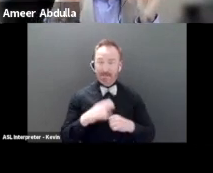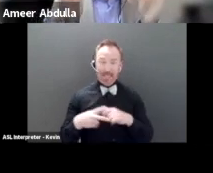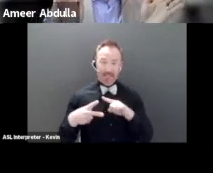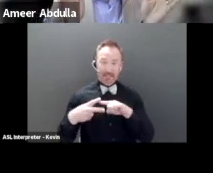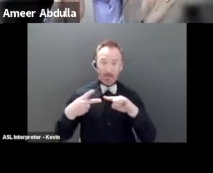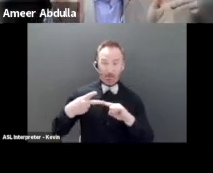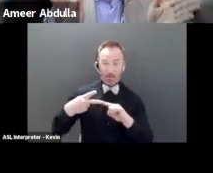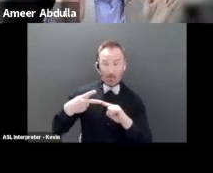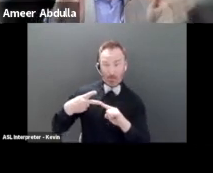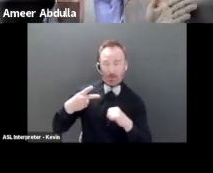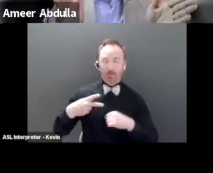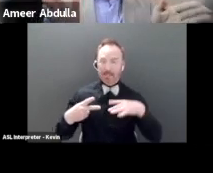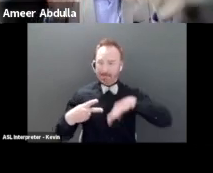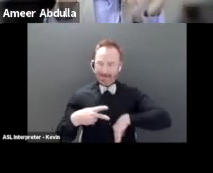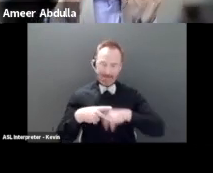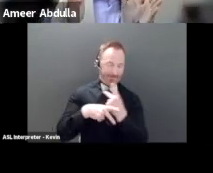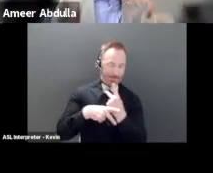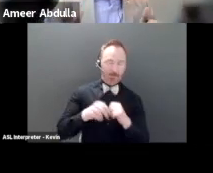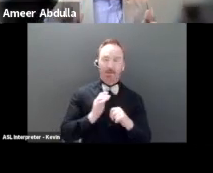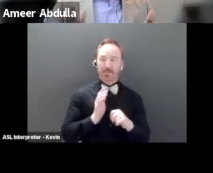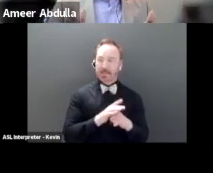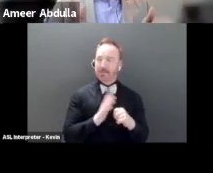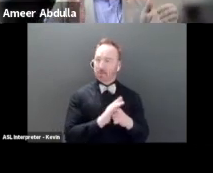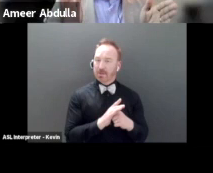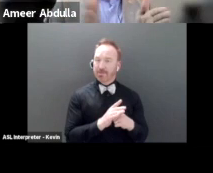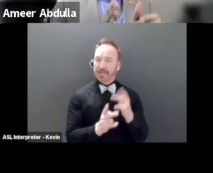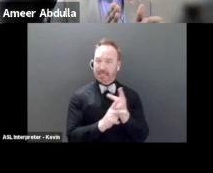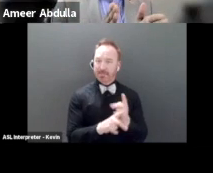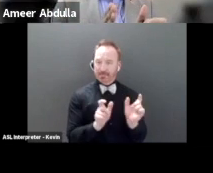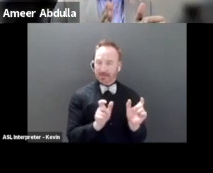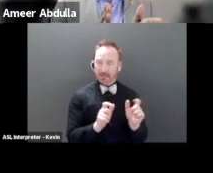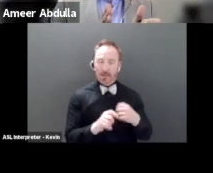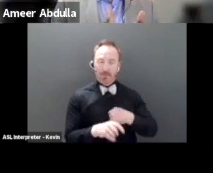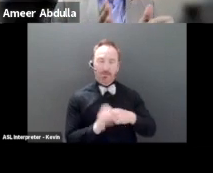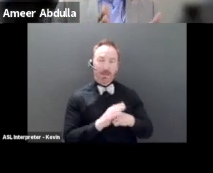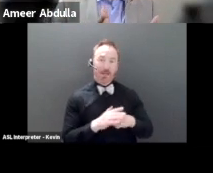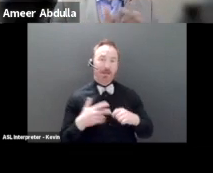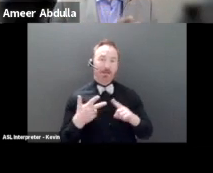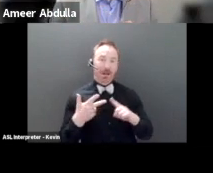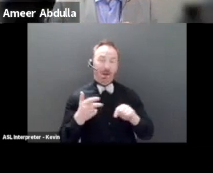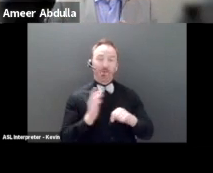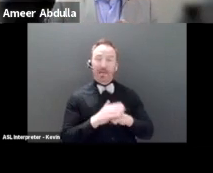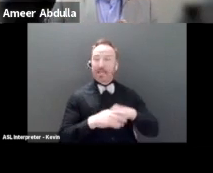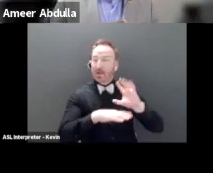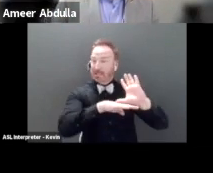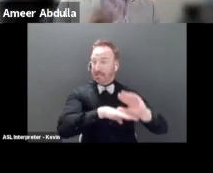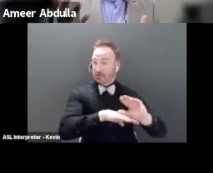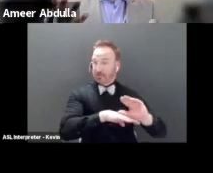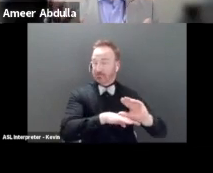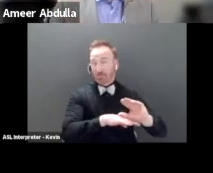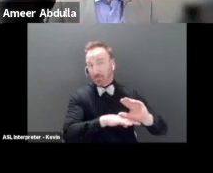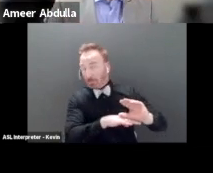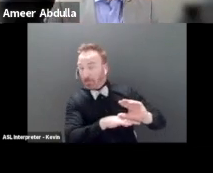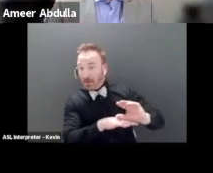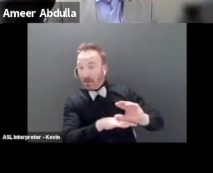there's a benefit that's computed and it's locked in. Point 3, you might be able to get a reduction. That's very helpful. Now, how do you